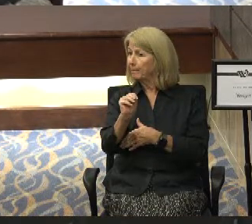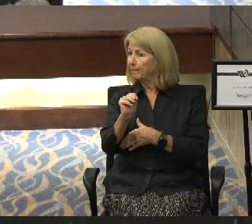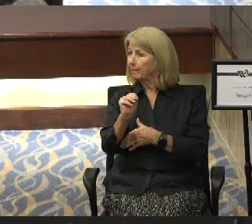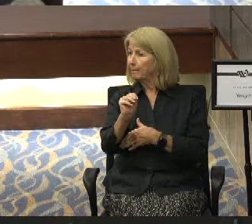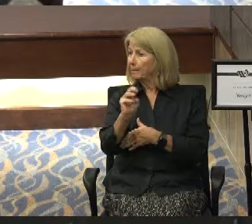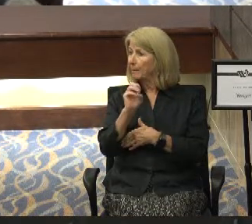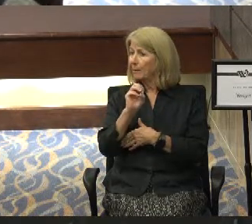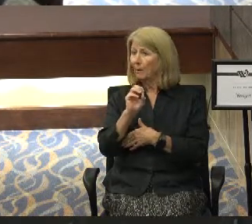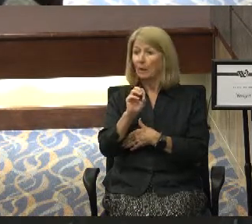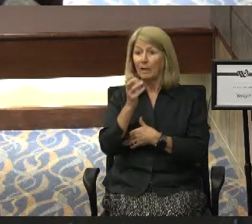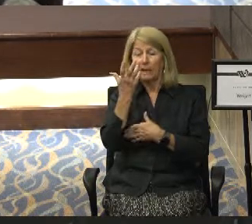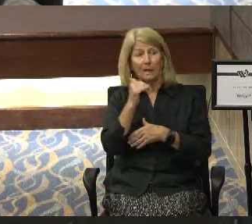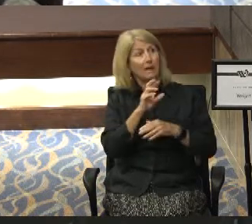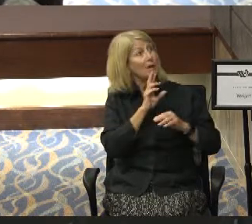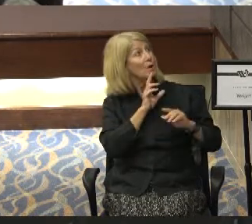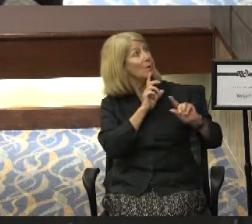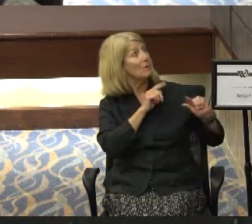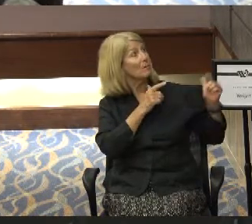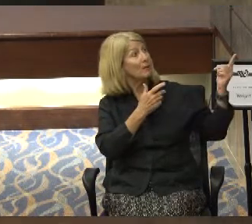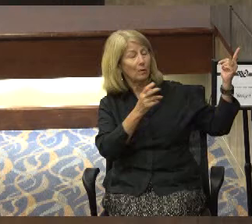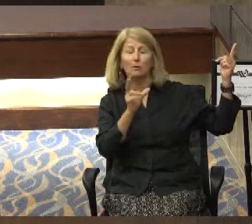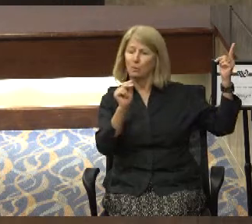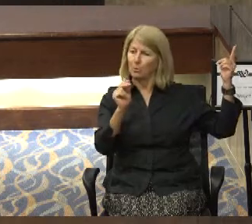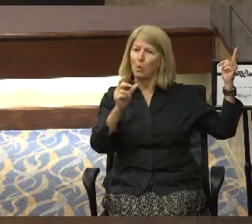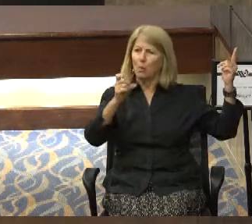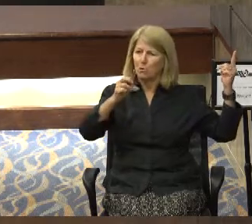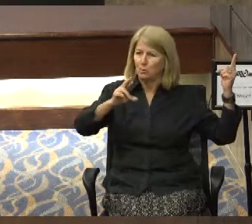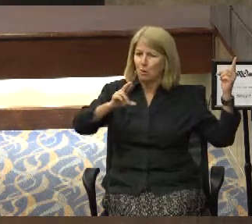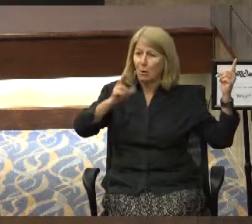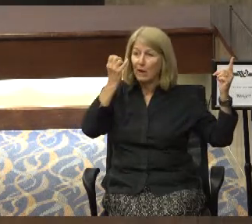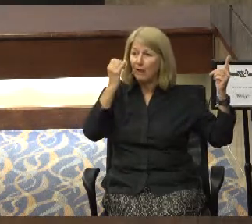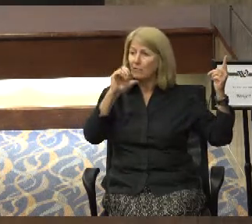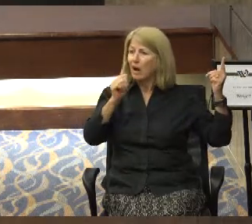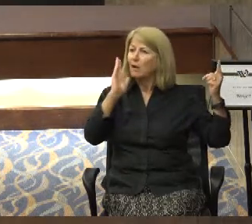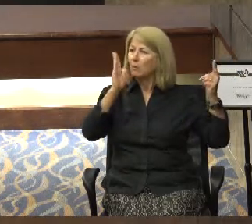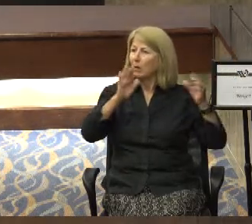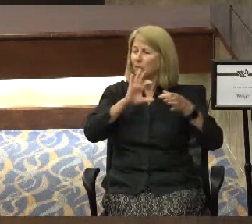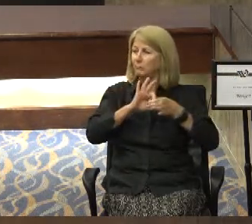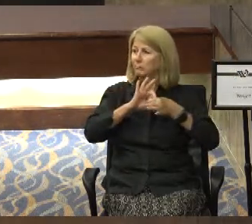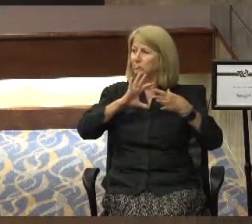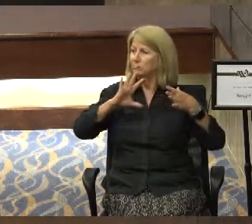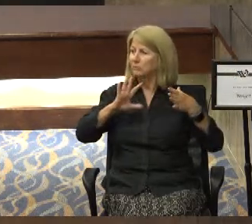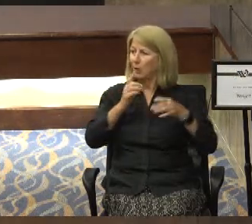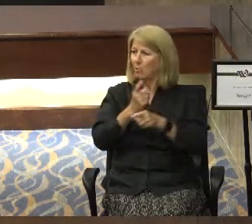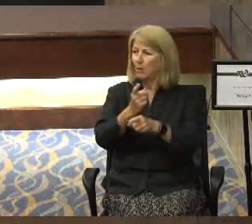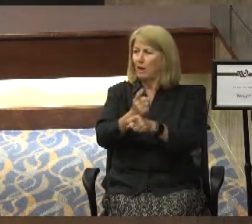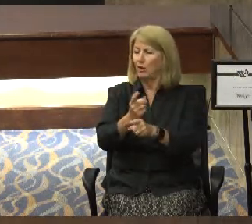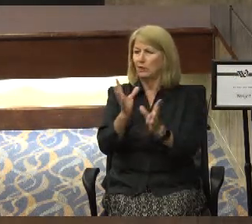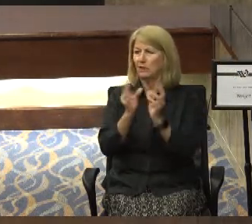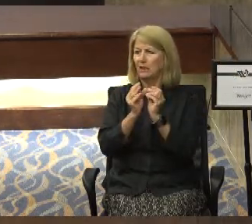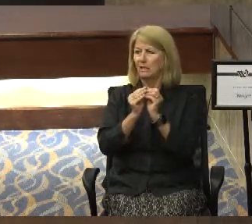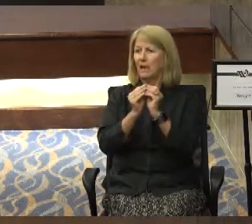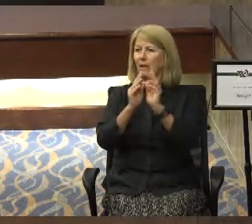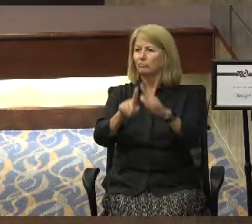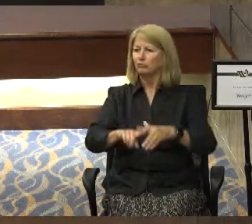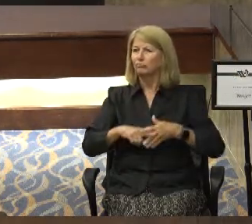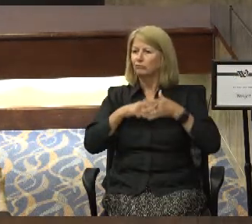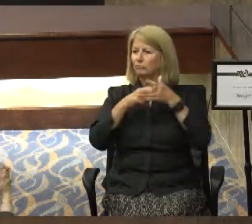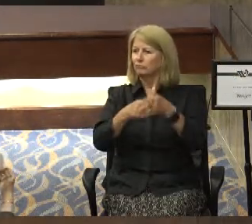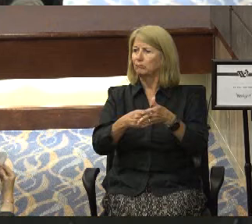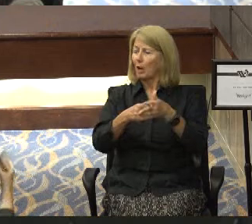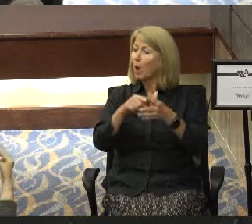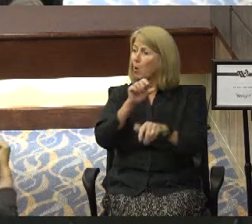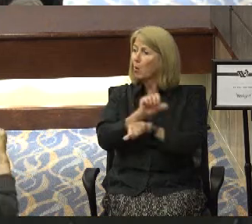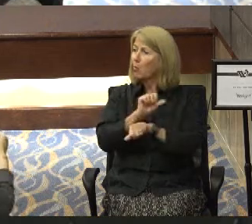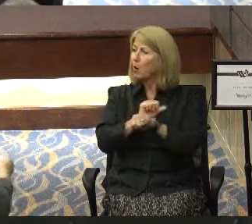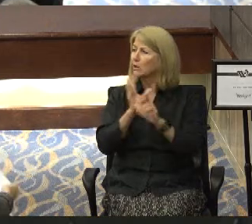filed? All right, if not, then we will recess the regular session and convene a work session with a report from our city